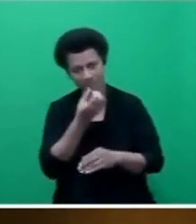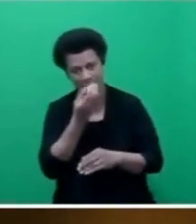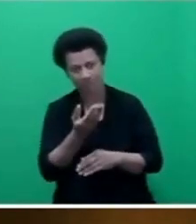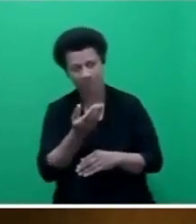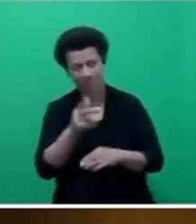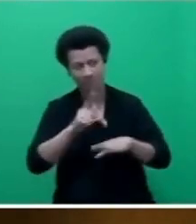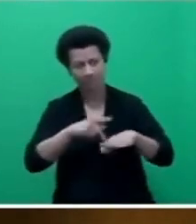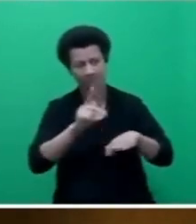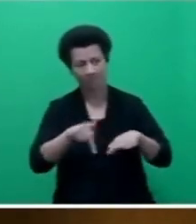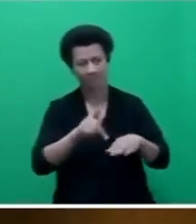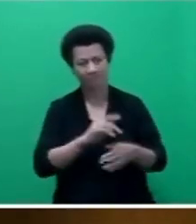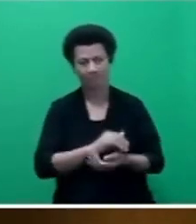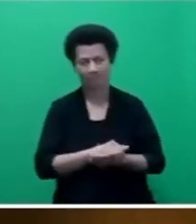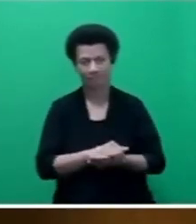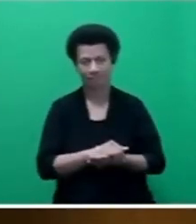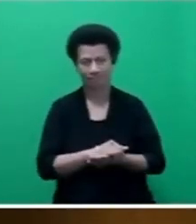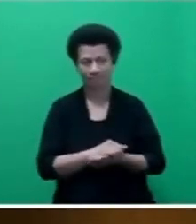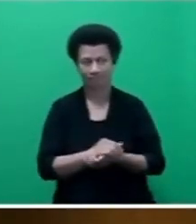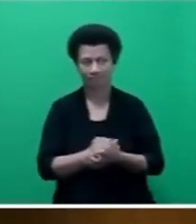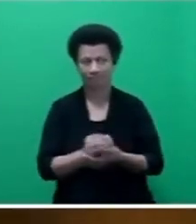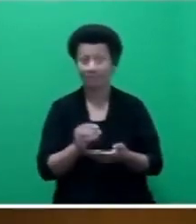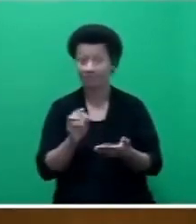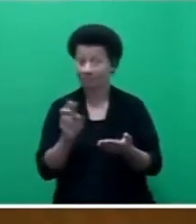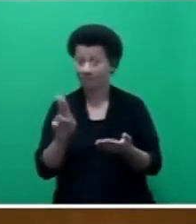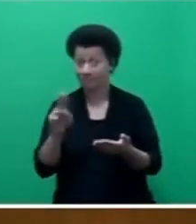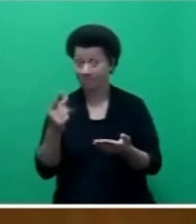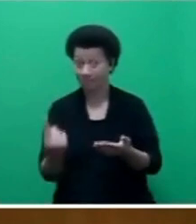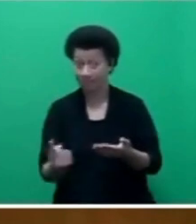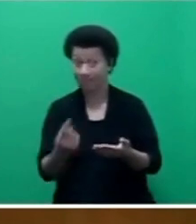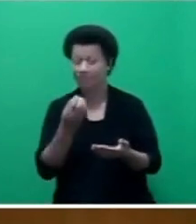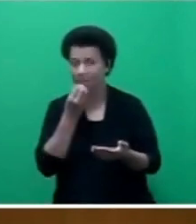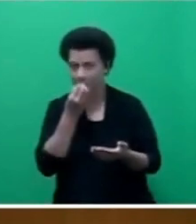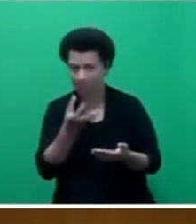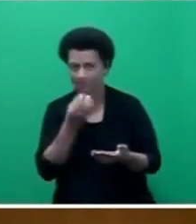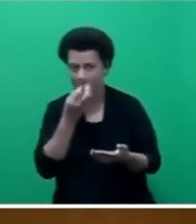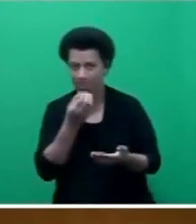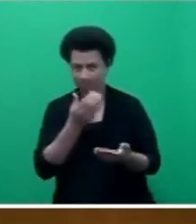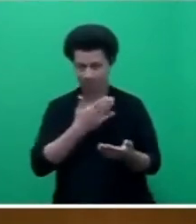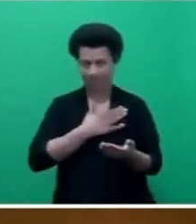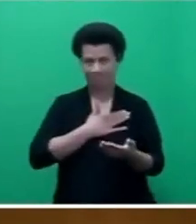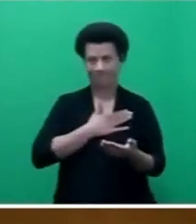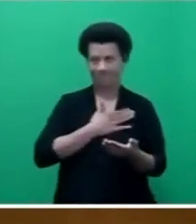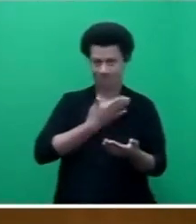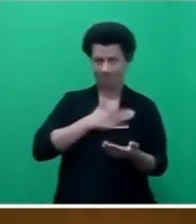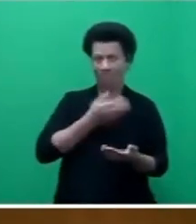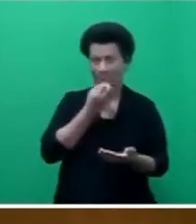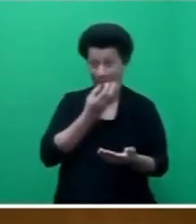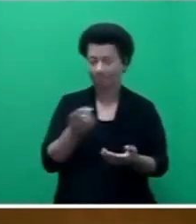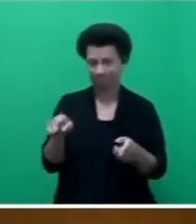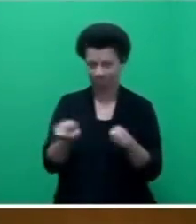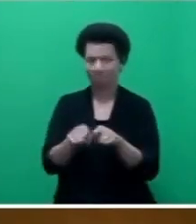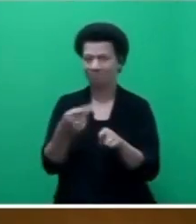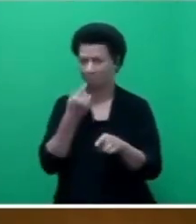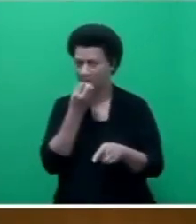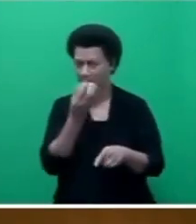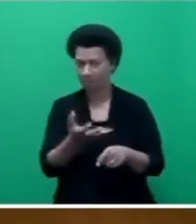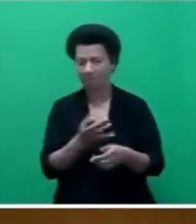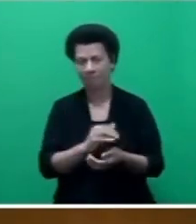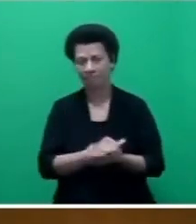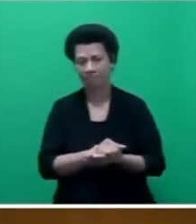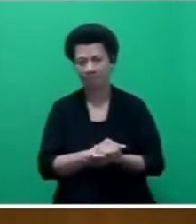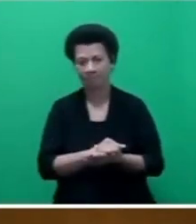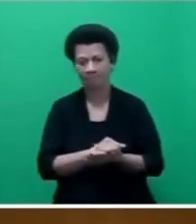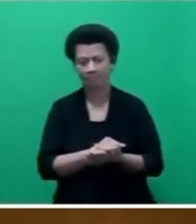As they say, she took the words right out of my mouth, something that we've been saying all along. As much as I would